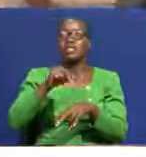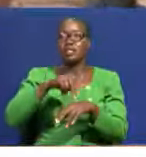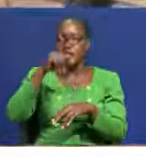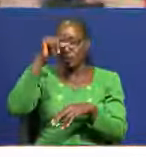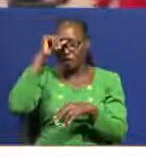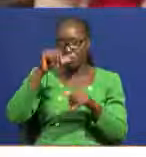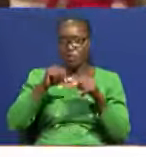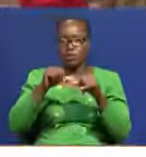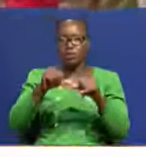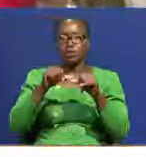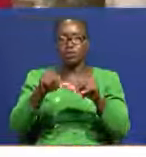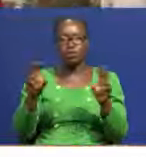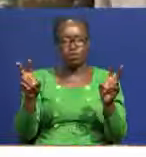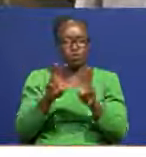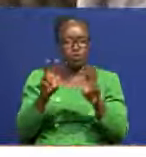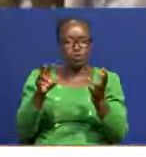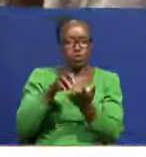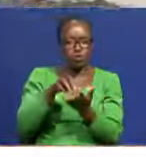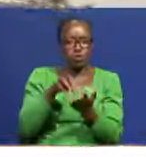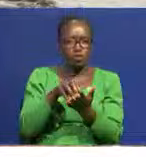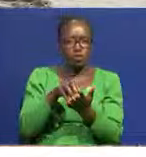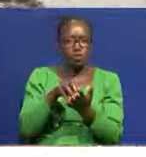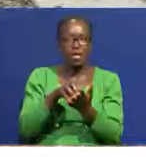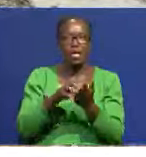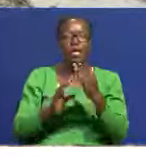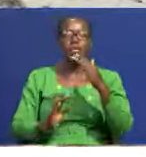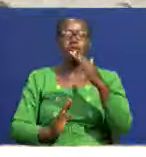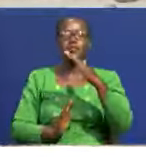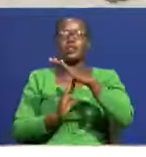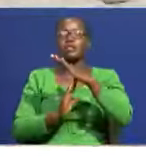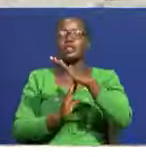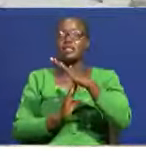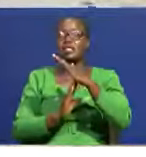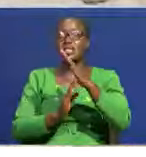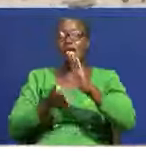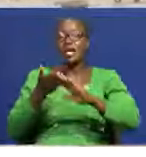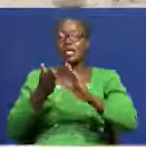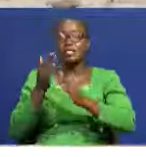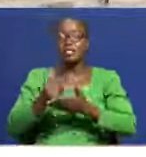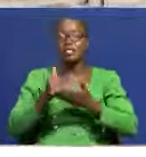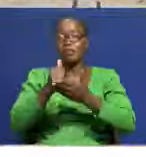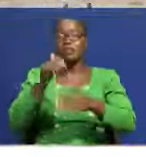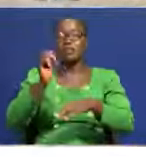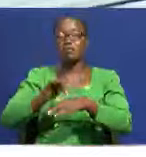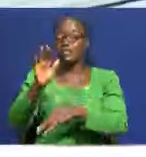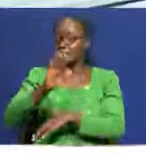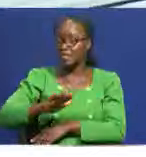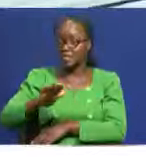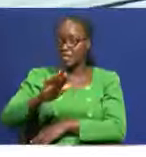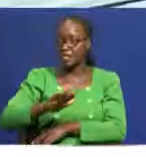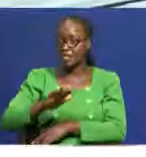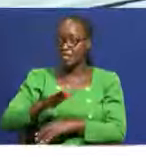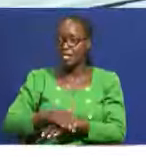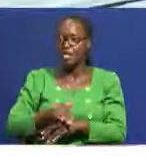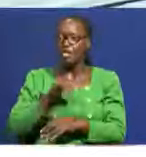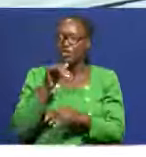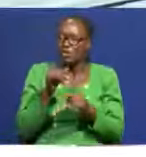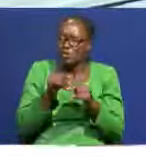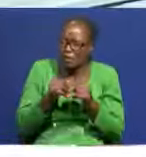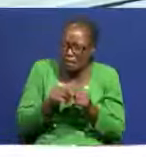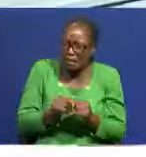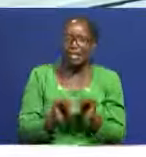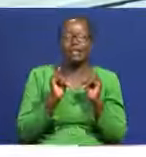government will continue to monitor the situation and prioritize urgent interventions in affected areas. Don't dare